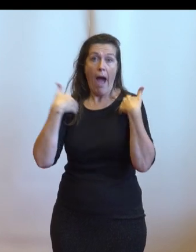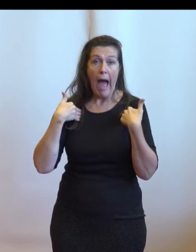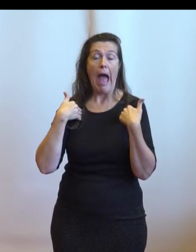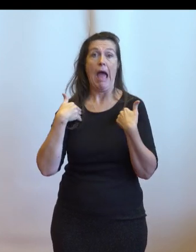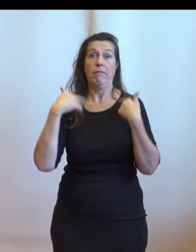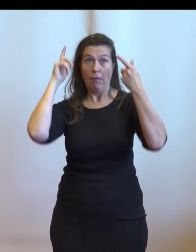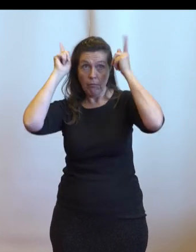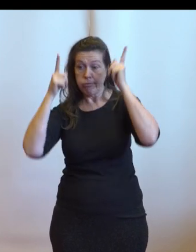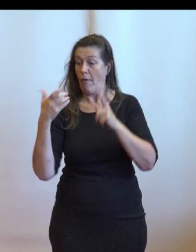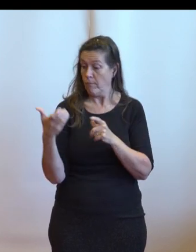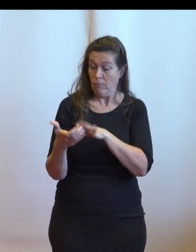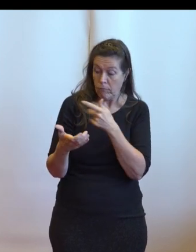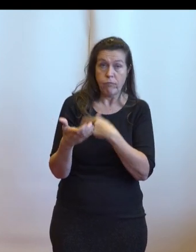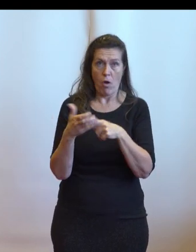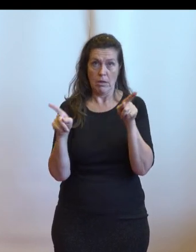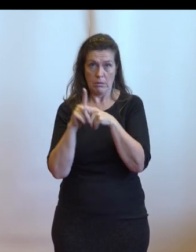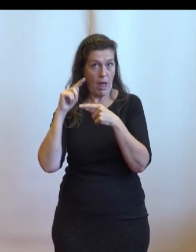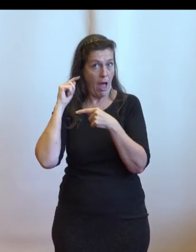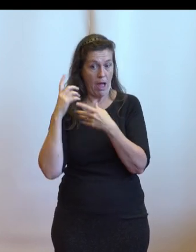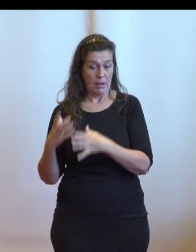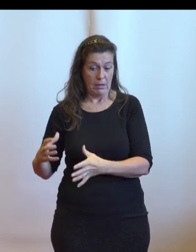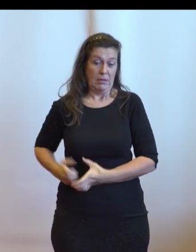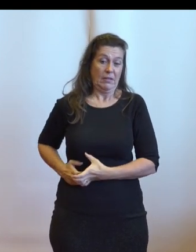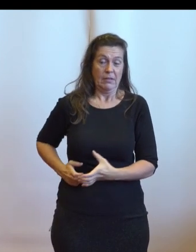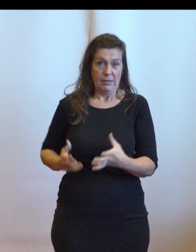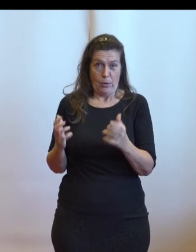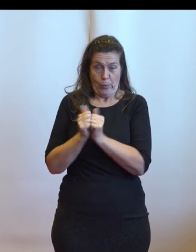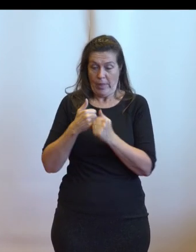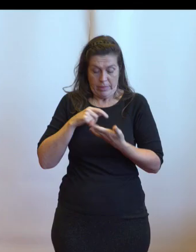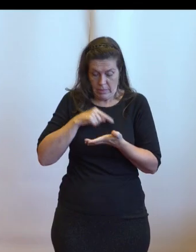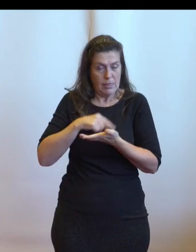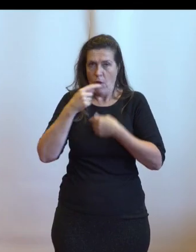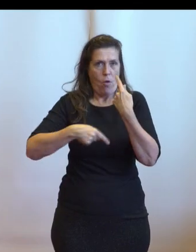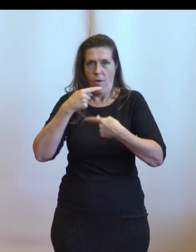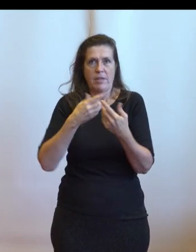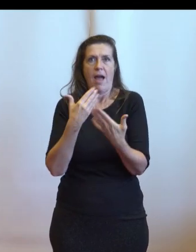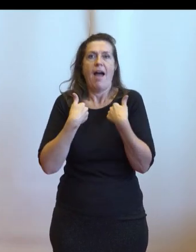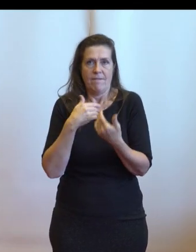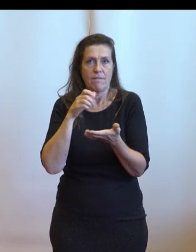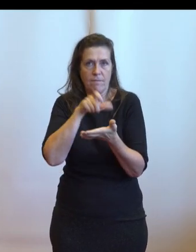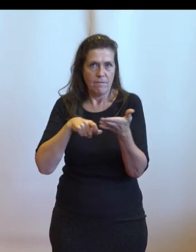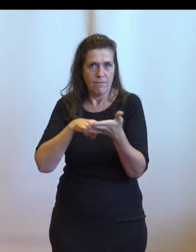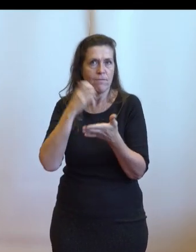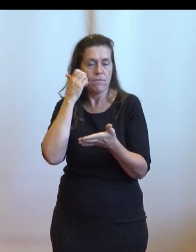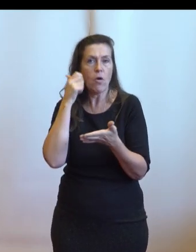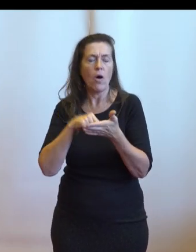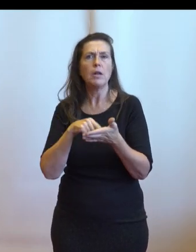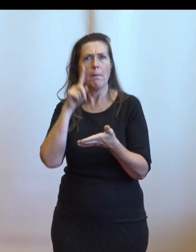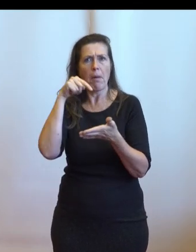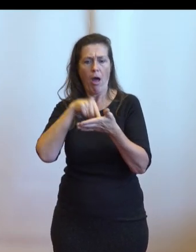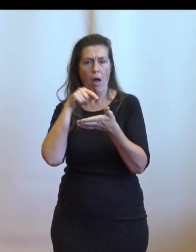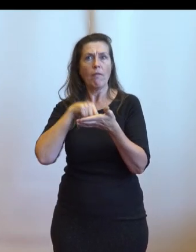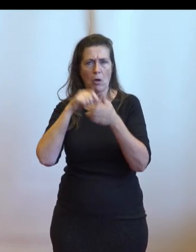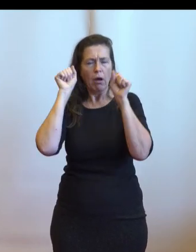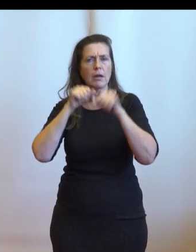to them, apparently. And it's a real enabler for people with disabilities. But what we've also found is actually quite often it can be the barrier, which is